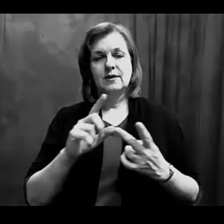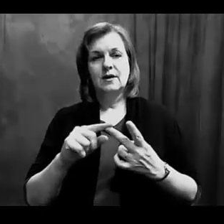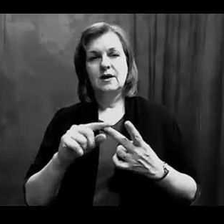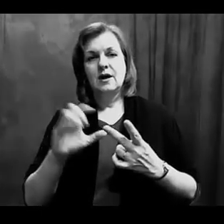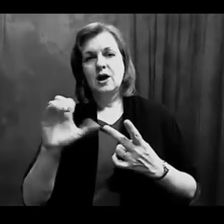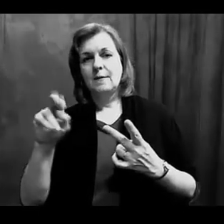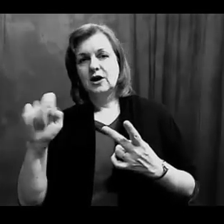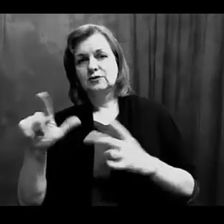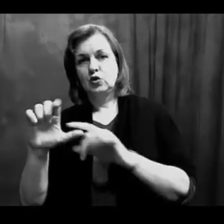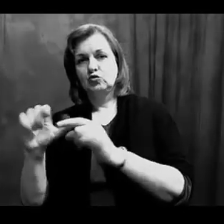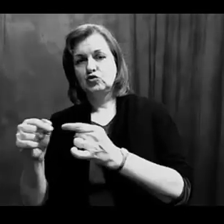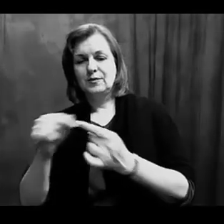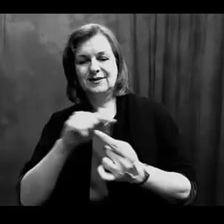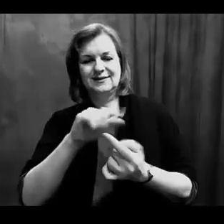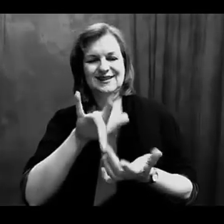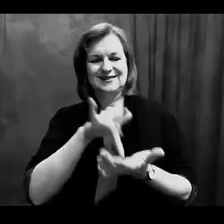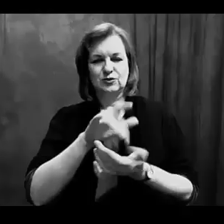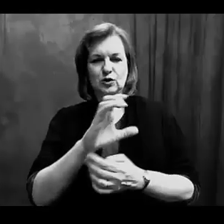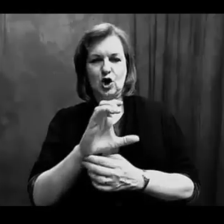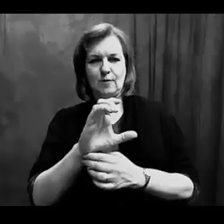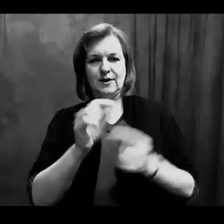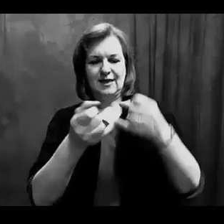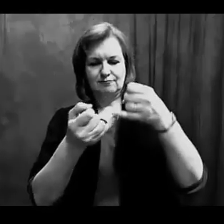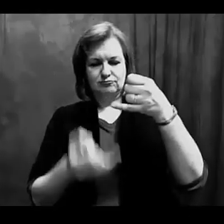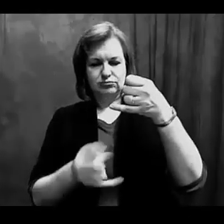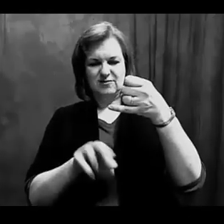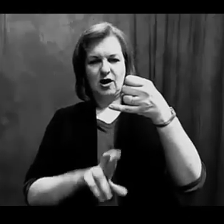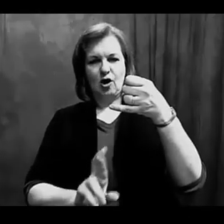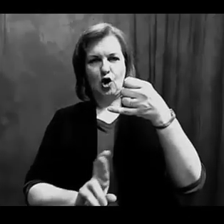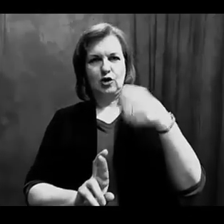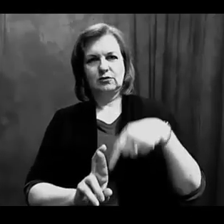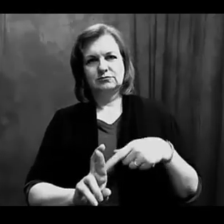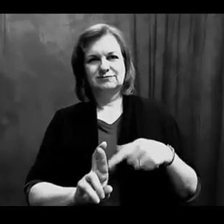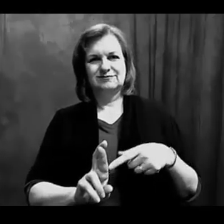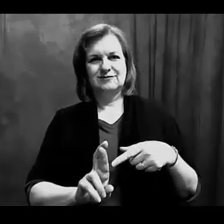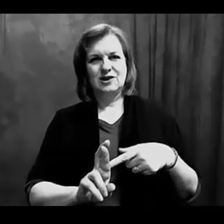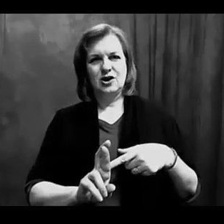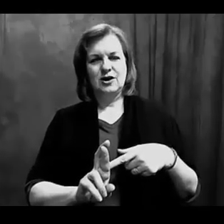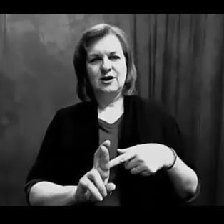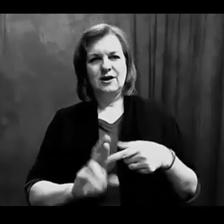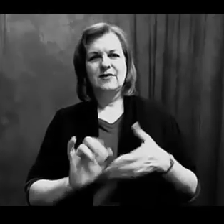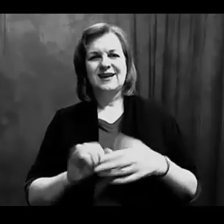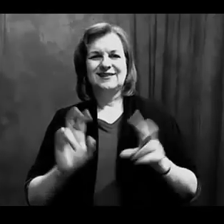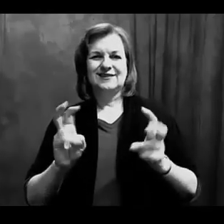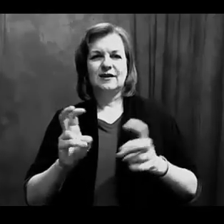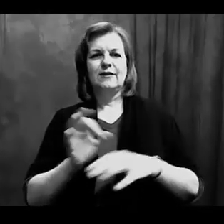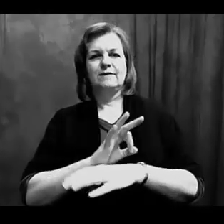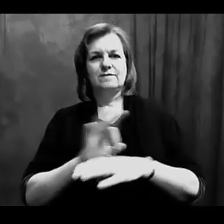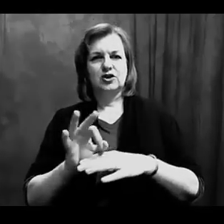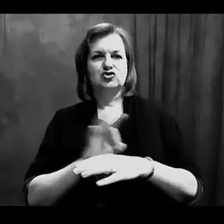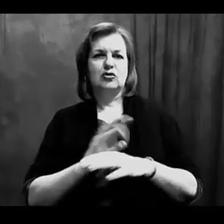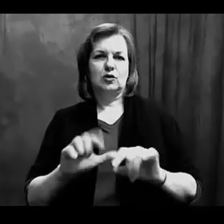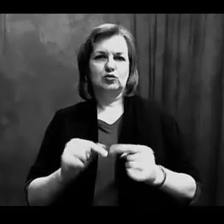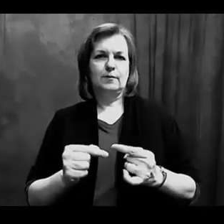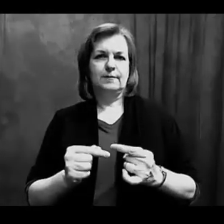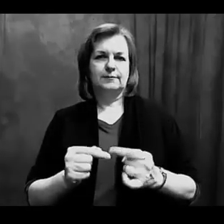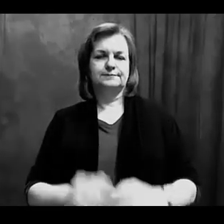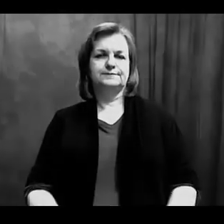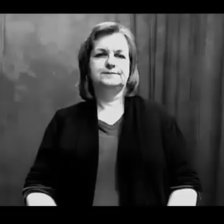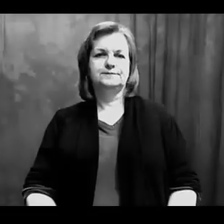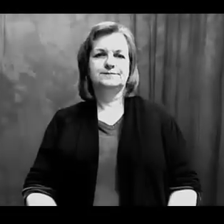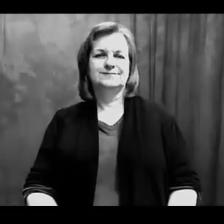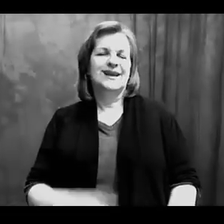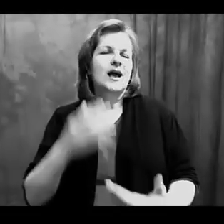The amino group, as I mentioned, the carboxyl group all around this central carbon, and then this R. R